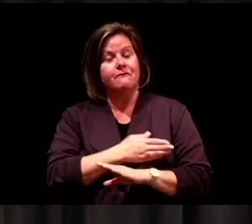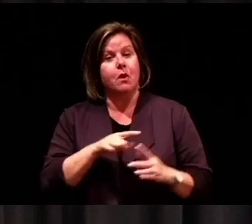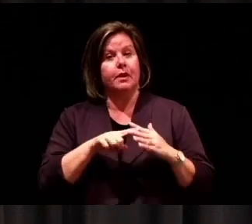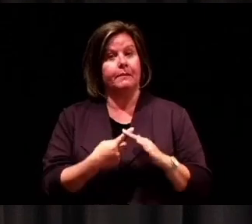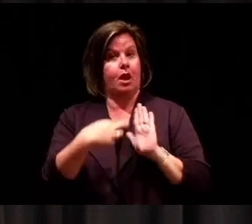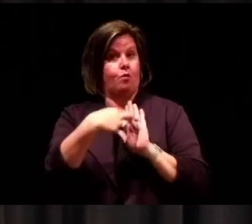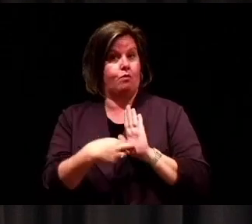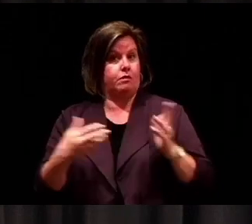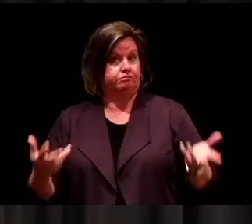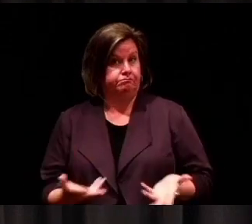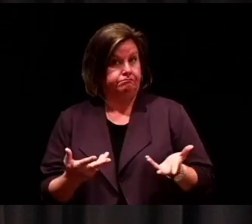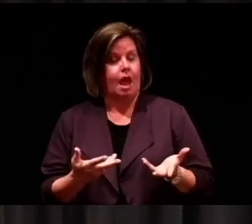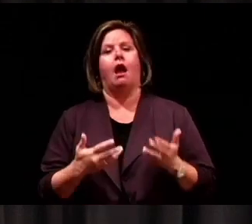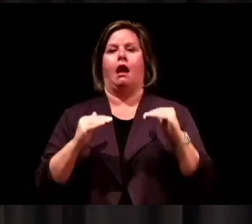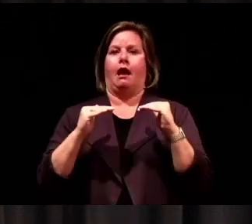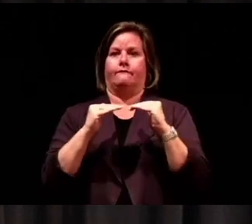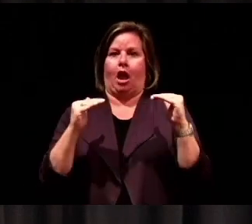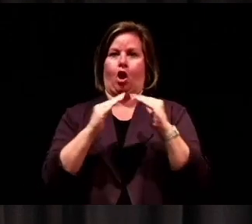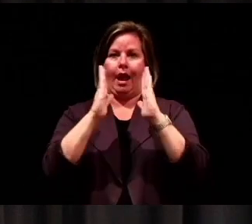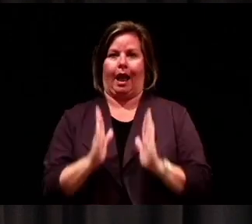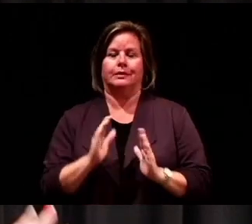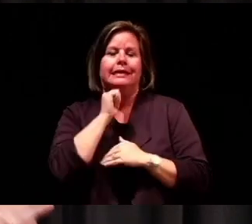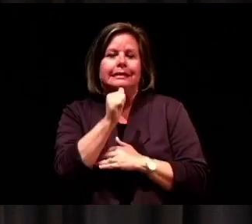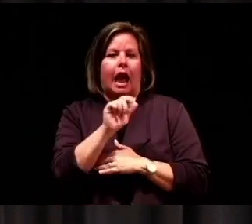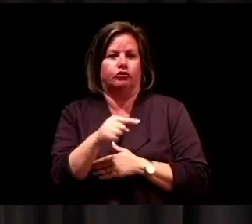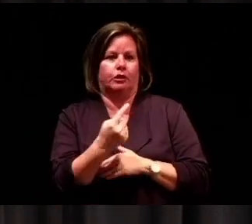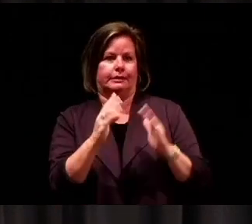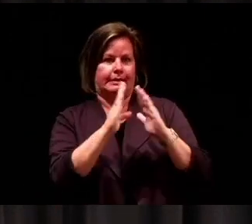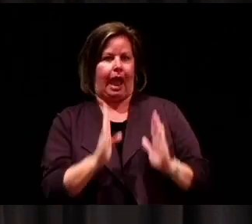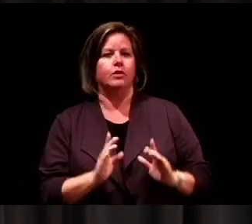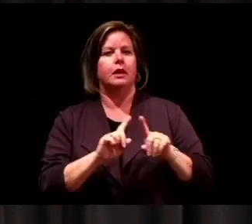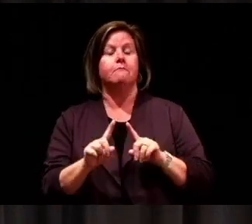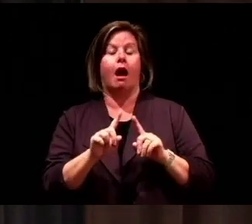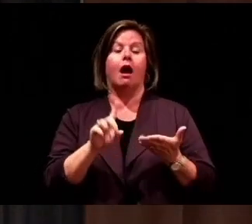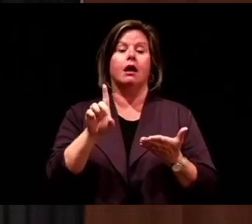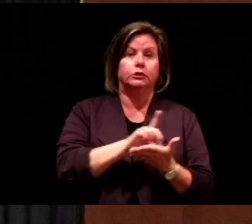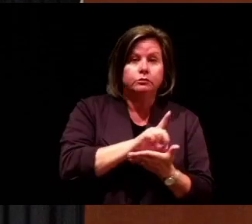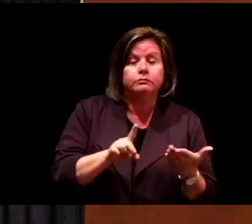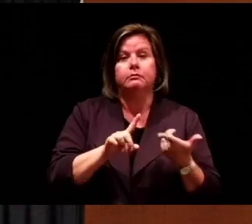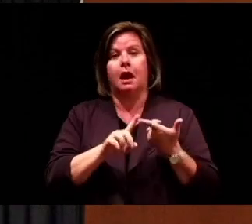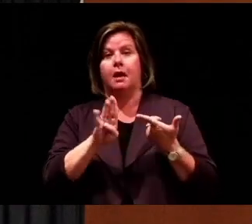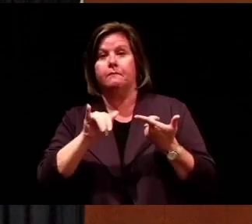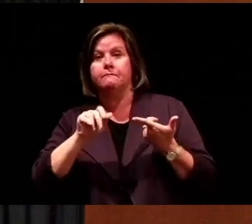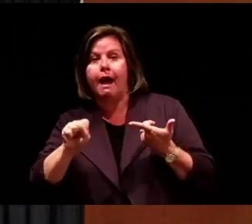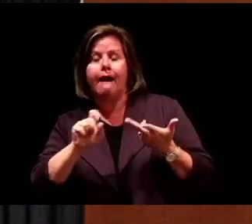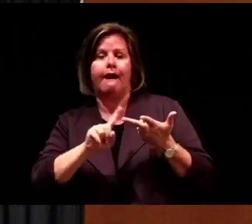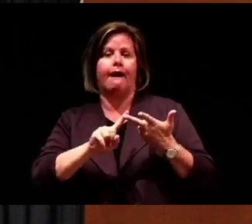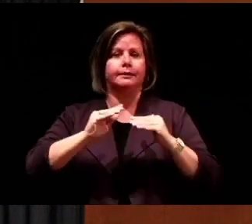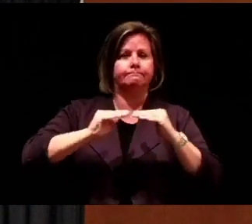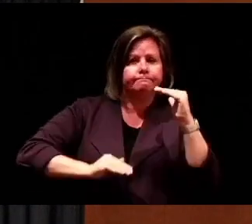advocacy groups over there on the west side of the state. And then finally, far over there, we have Sol Kim with us, who is